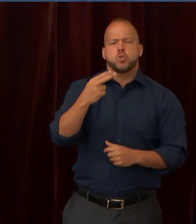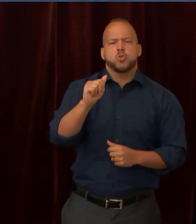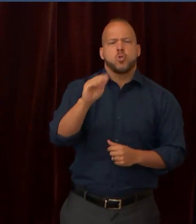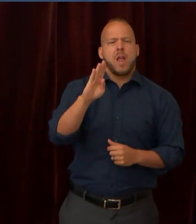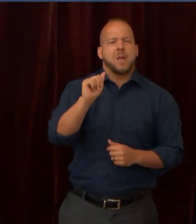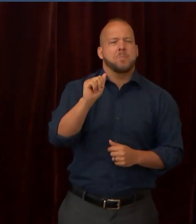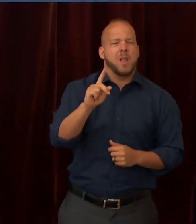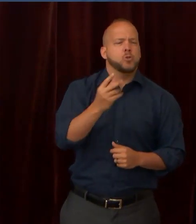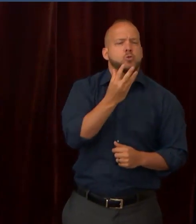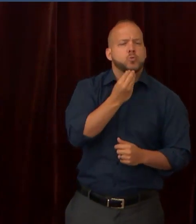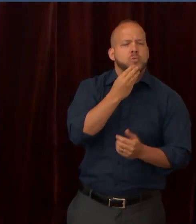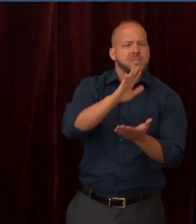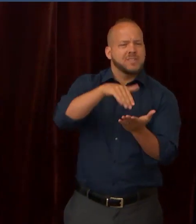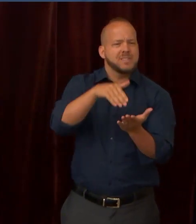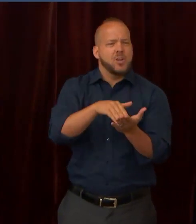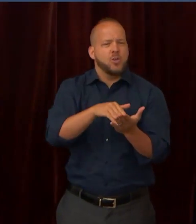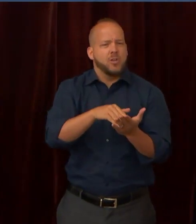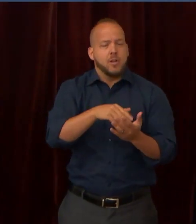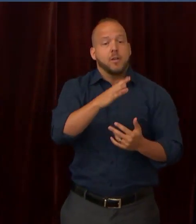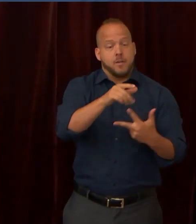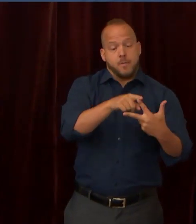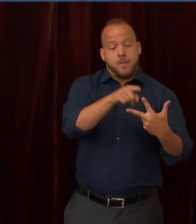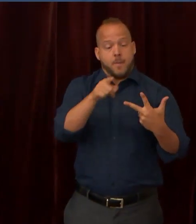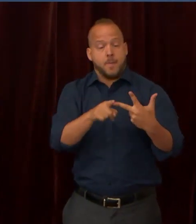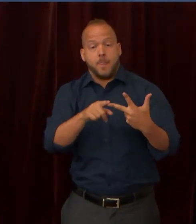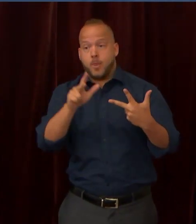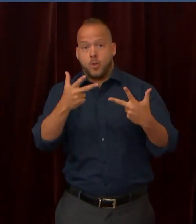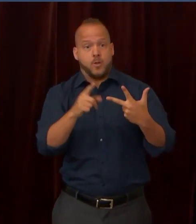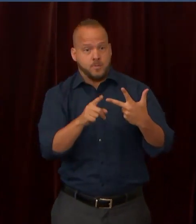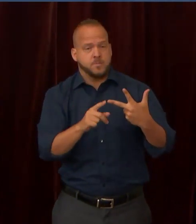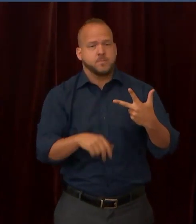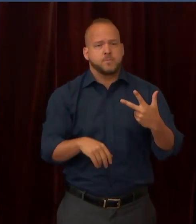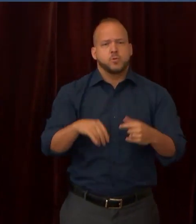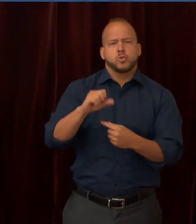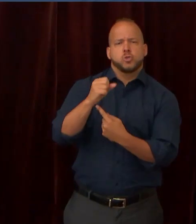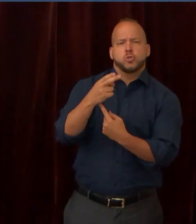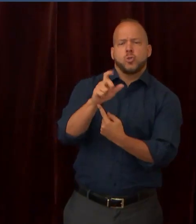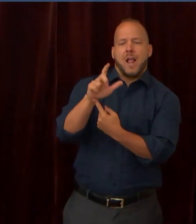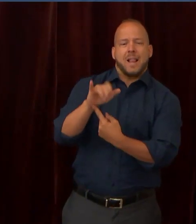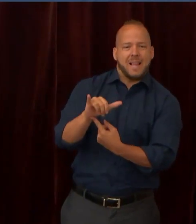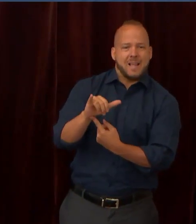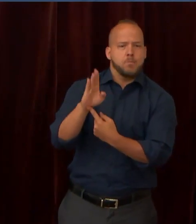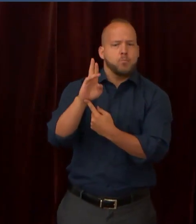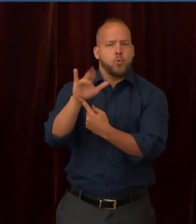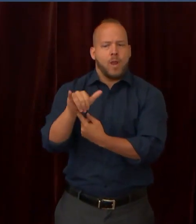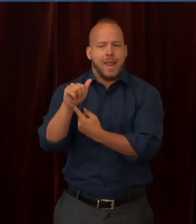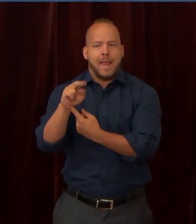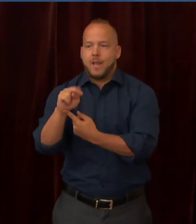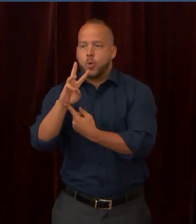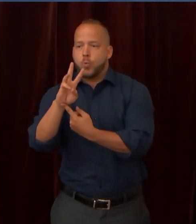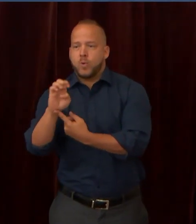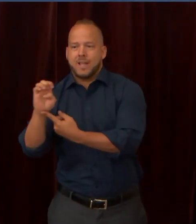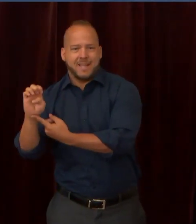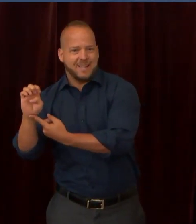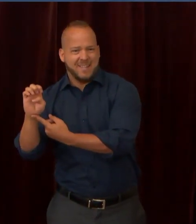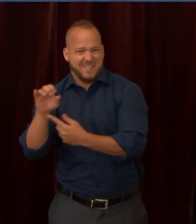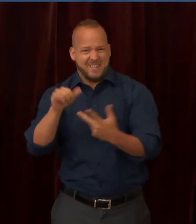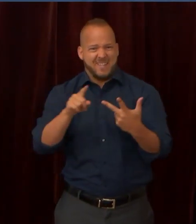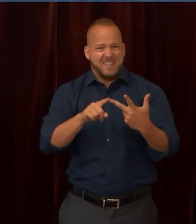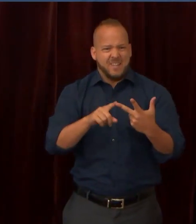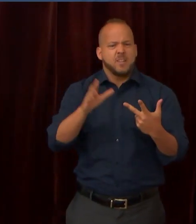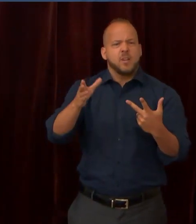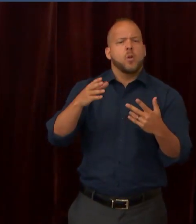Now, we're going to announce some measures, but I do want to encourage people, if they can continue their creative ways